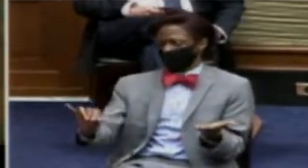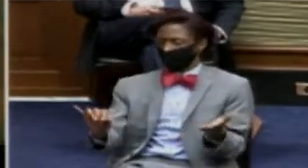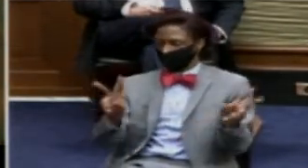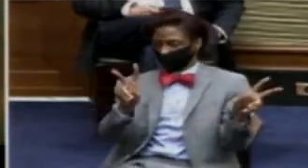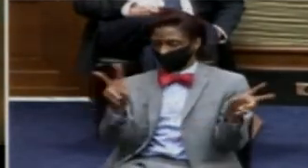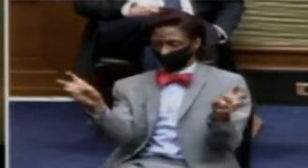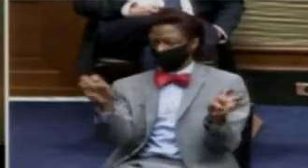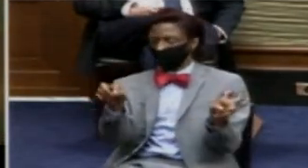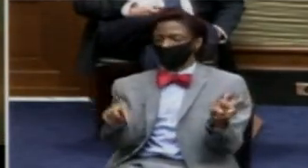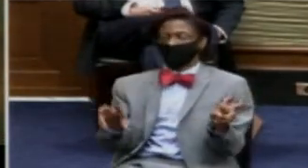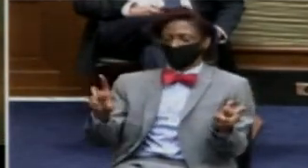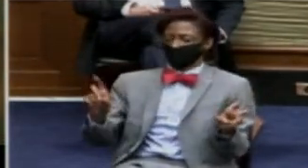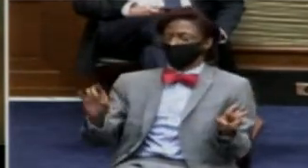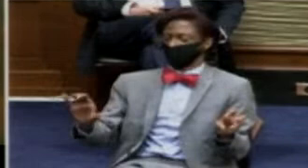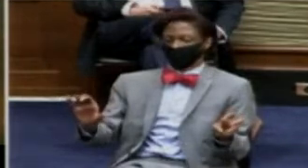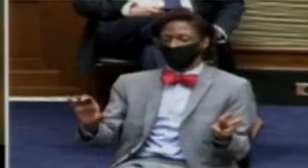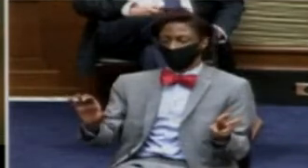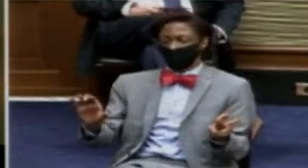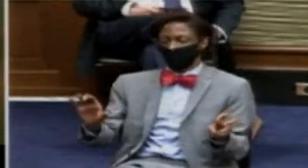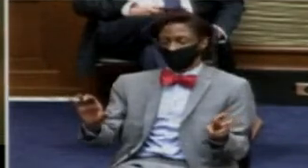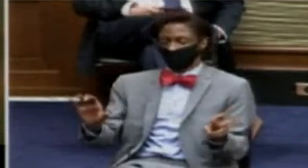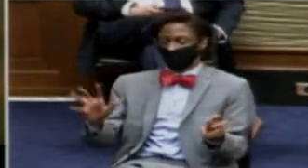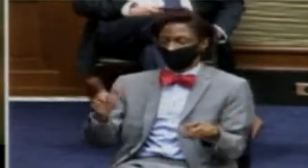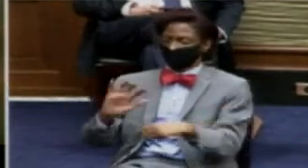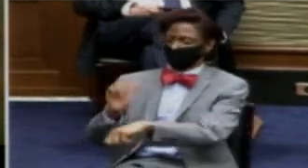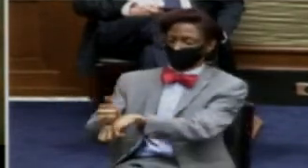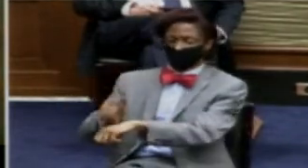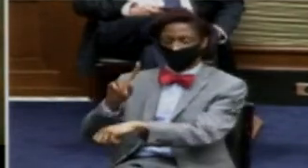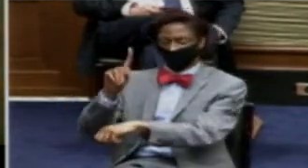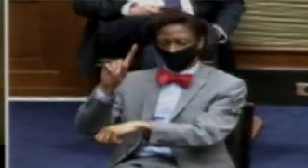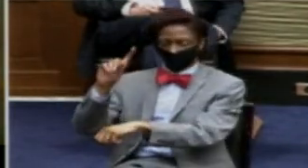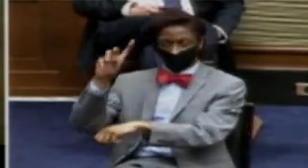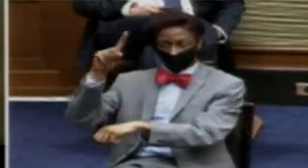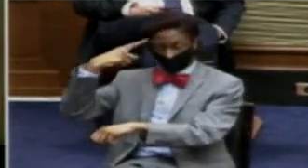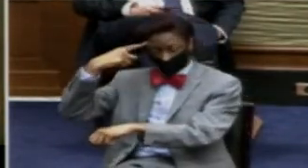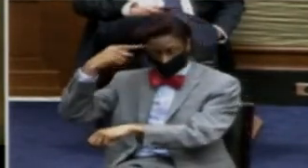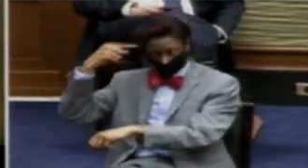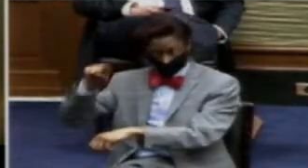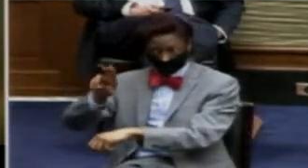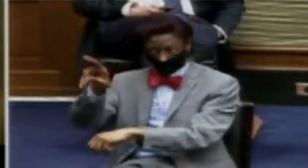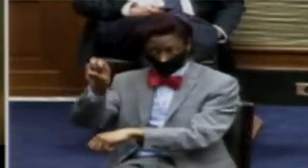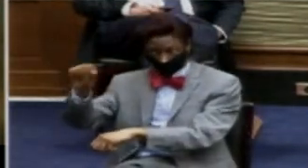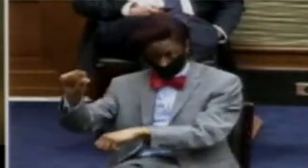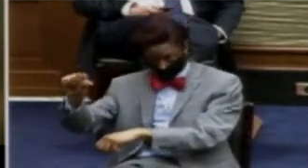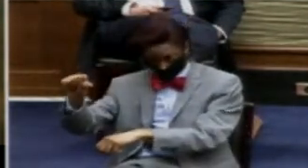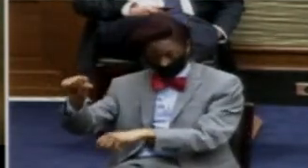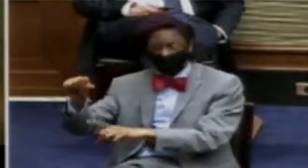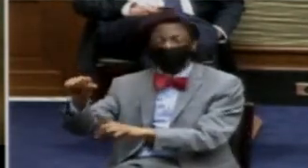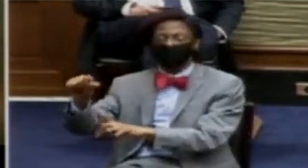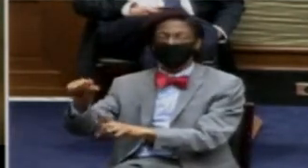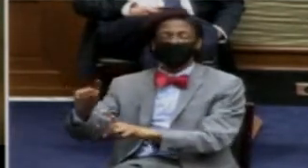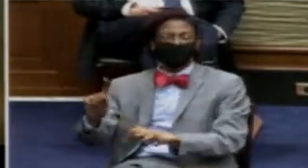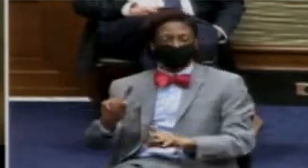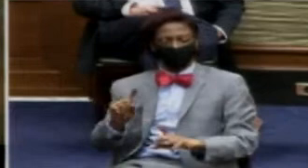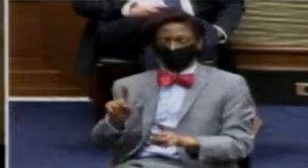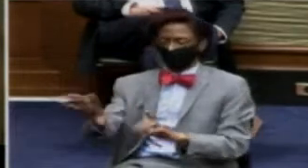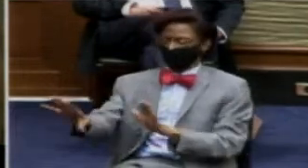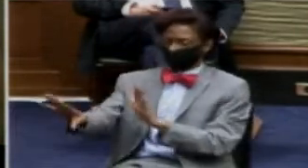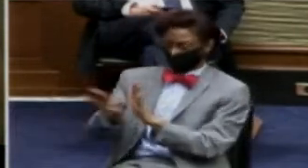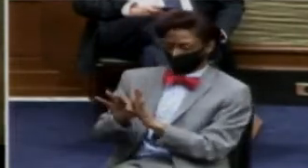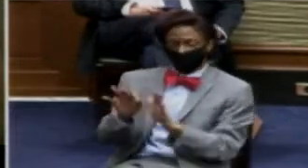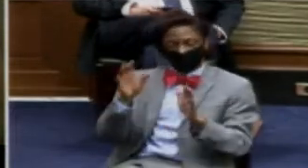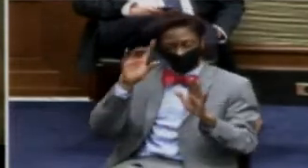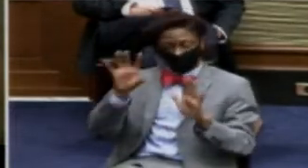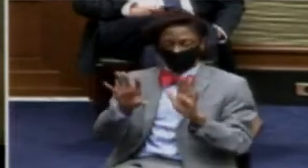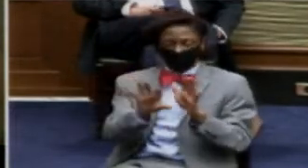the district constituting the seat of government of the United States, close quote, to appoint electors who will be considered as